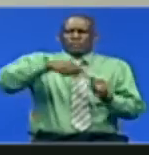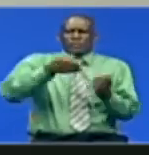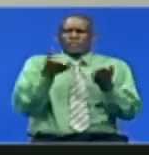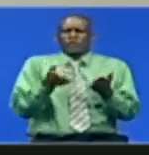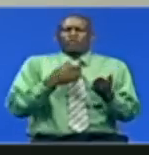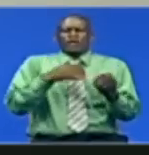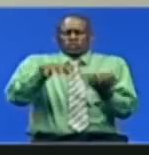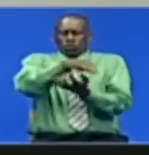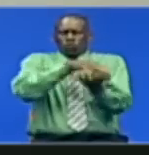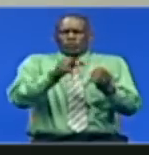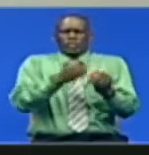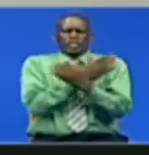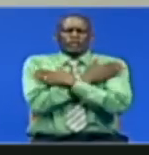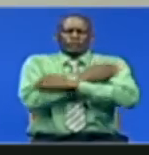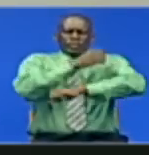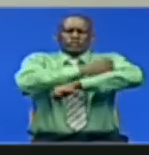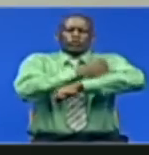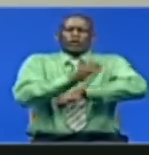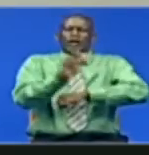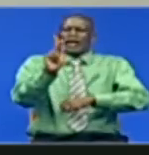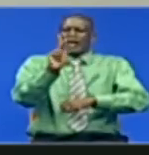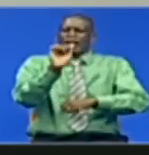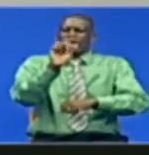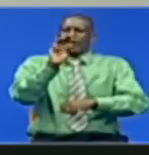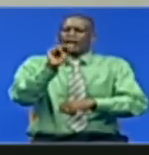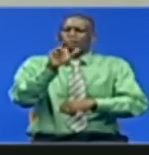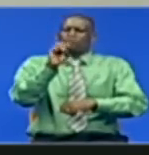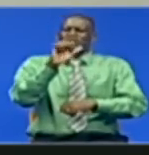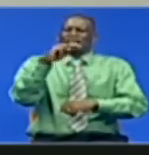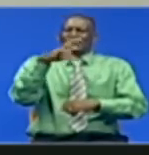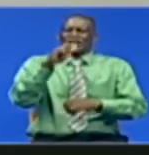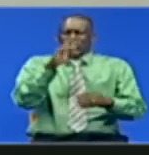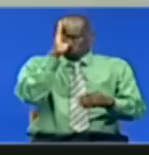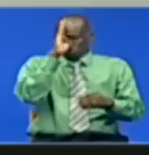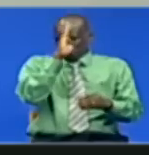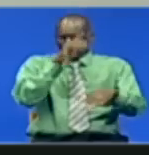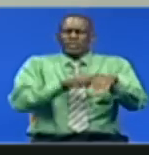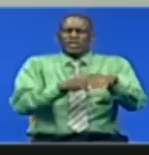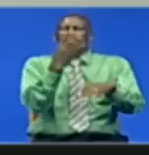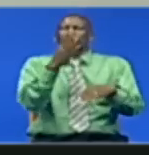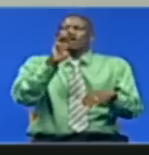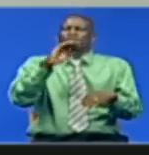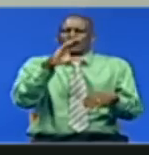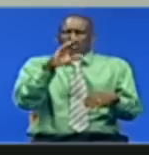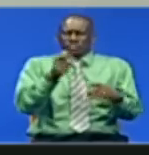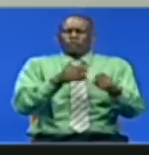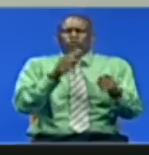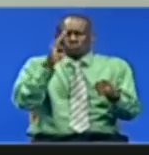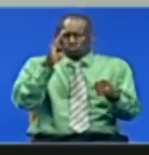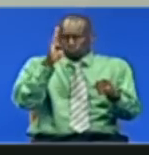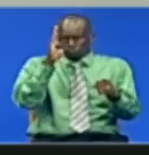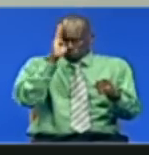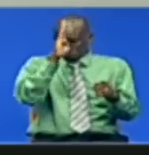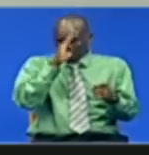hours drama at Friends School Kamusinga in Bungoma County when four MCAs from Bungoma stormed